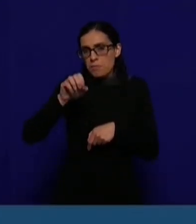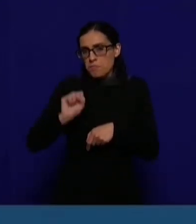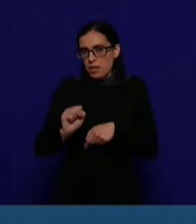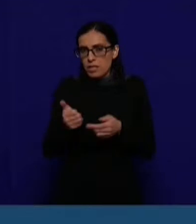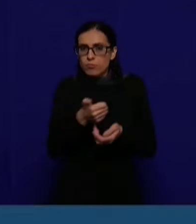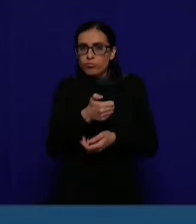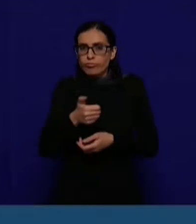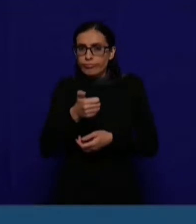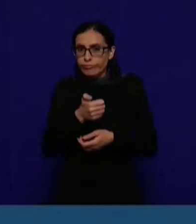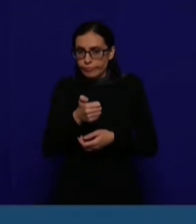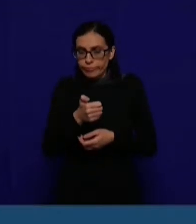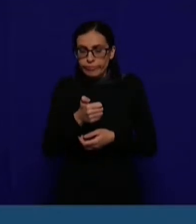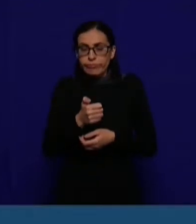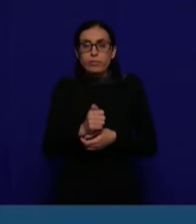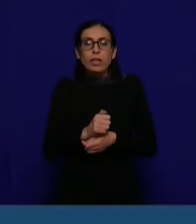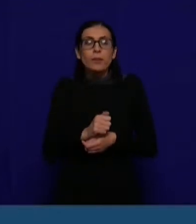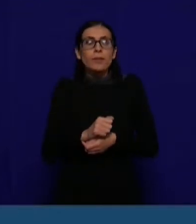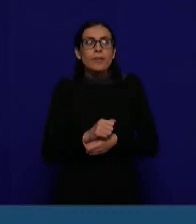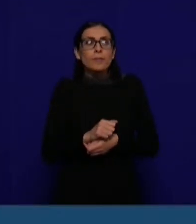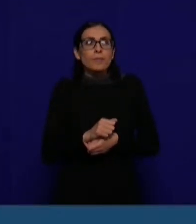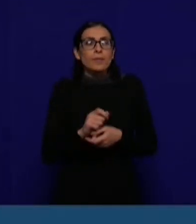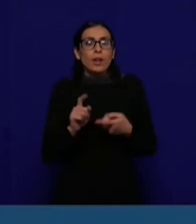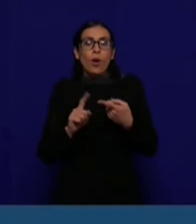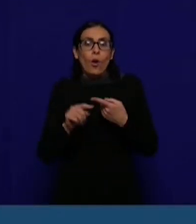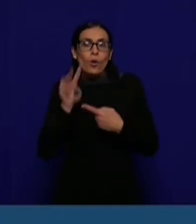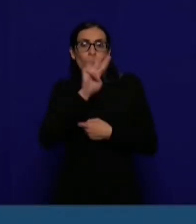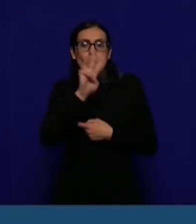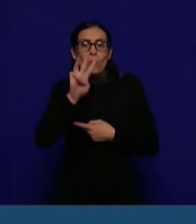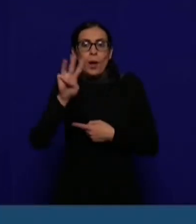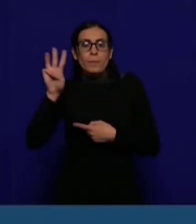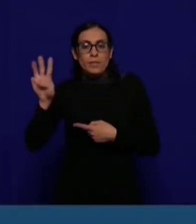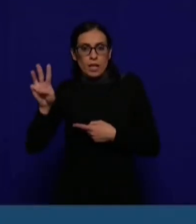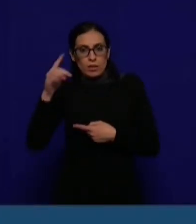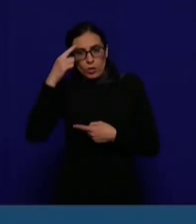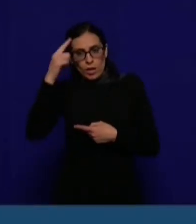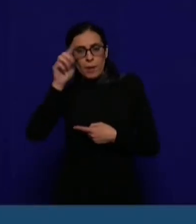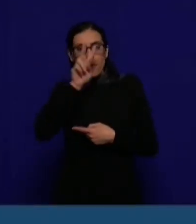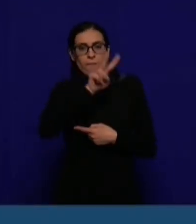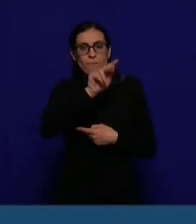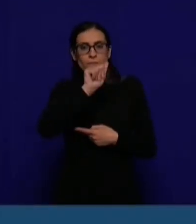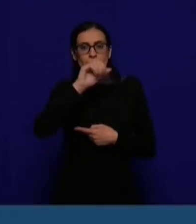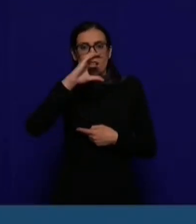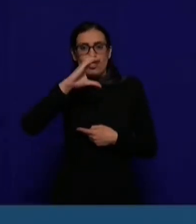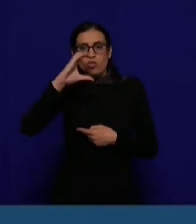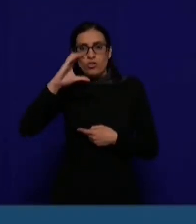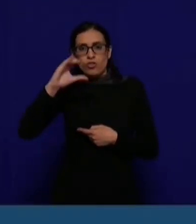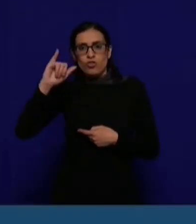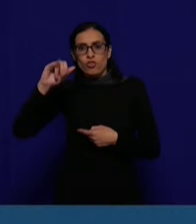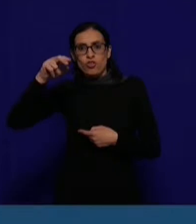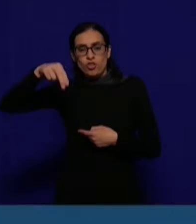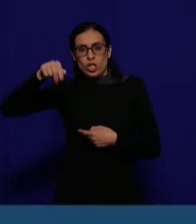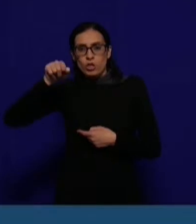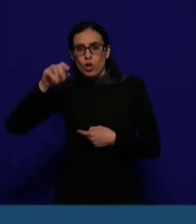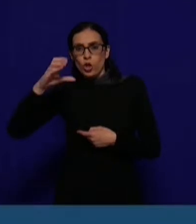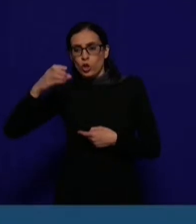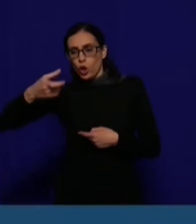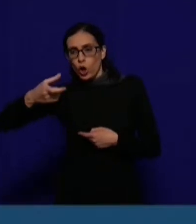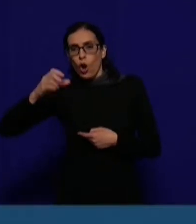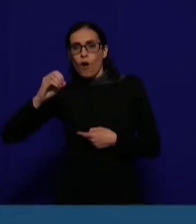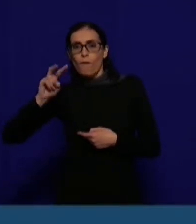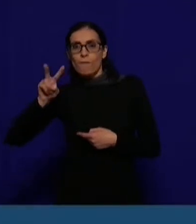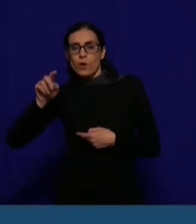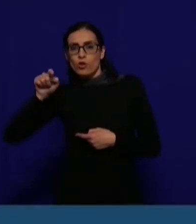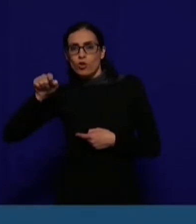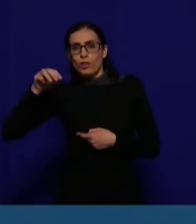actually apply to be vaccinated on the website vaccine.gov.mt. You can enter your particulars there and we will send